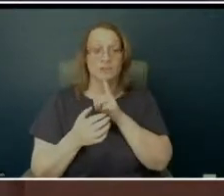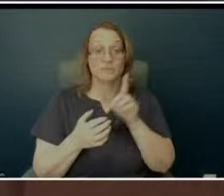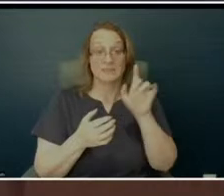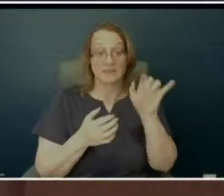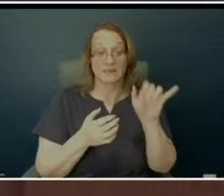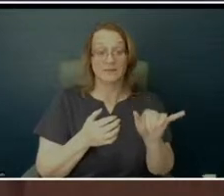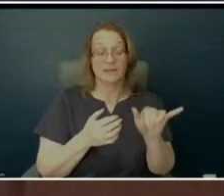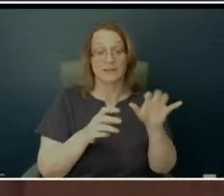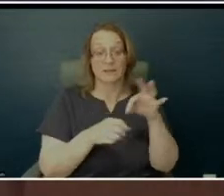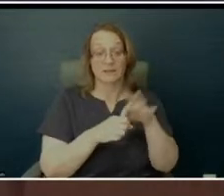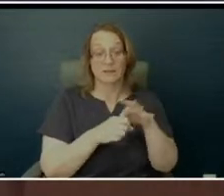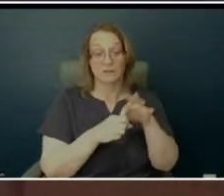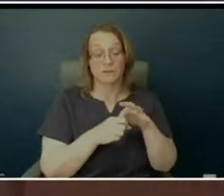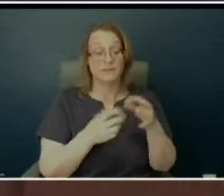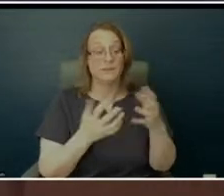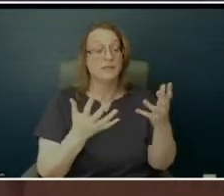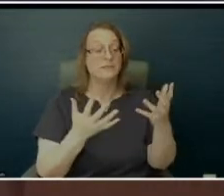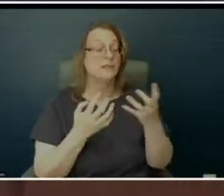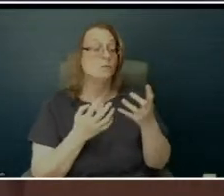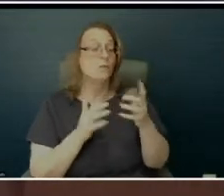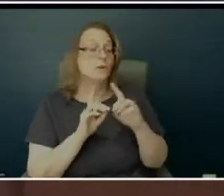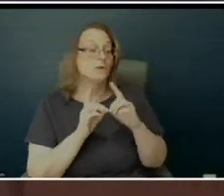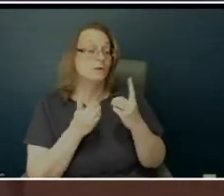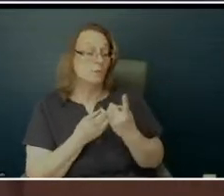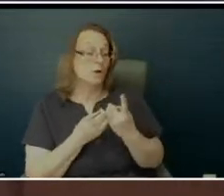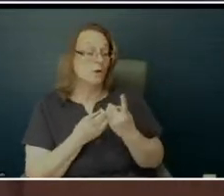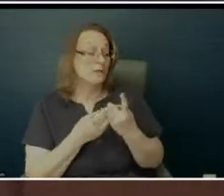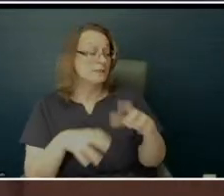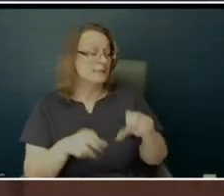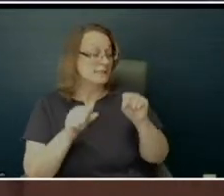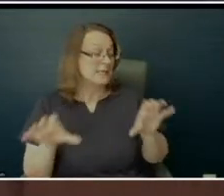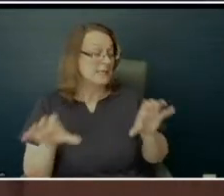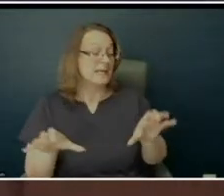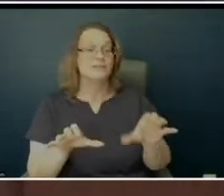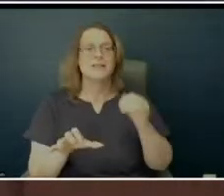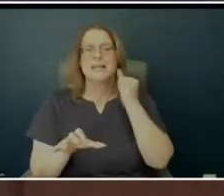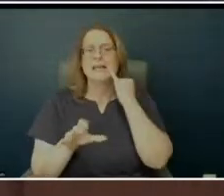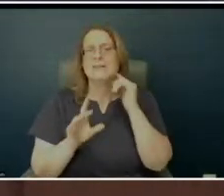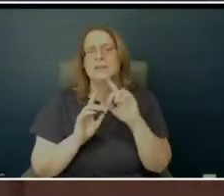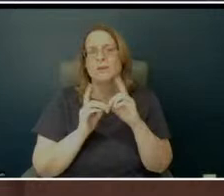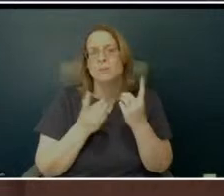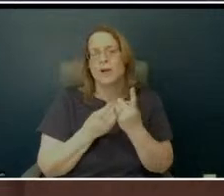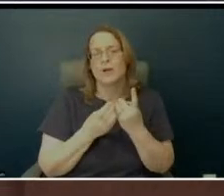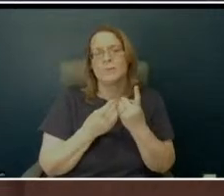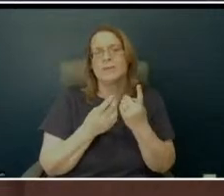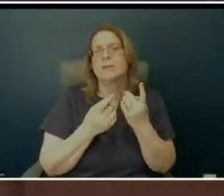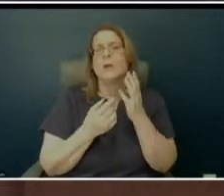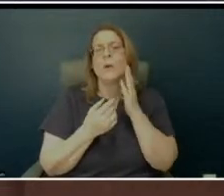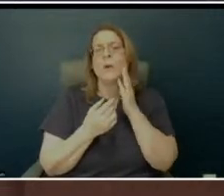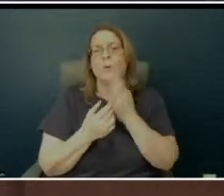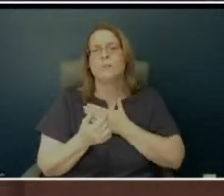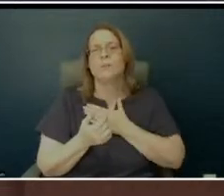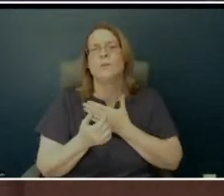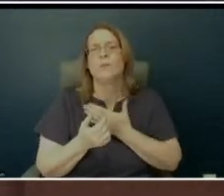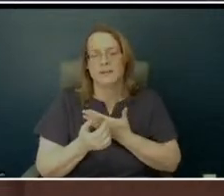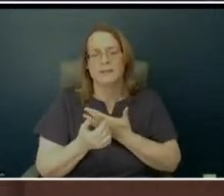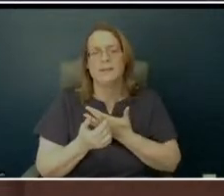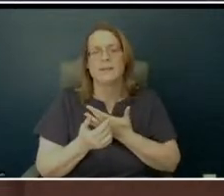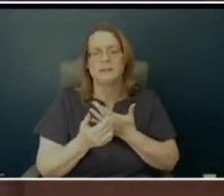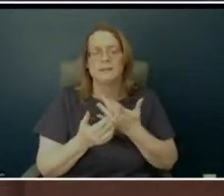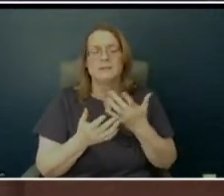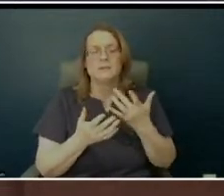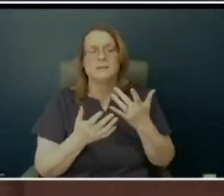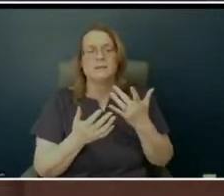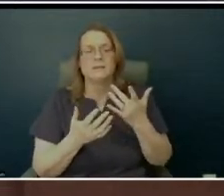action. If the department could just lend its credibility to the conspiracies, people would have the justification they